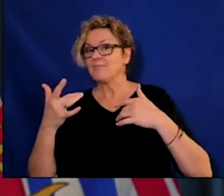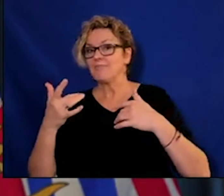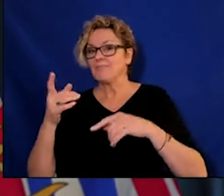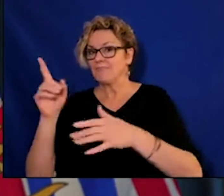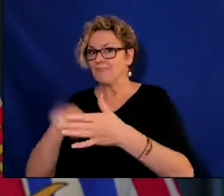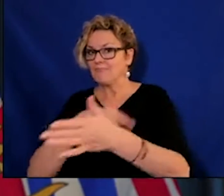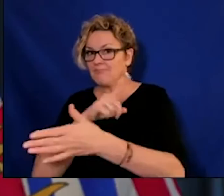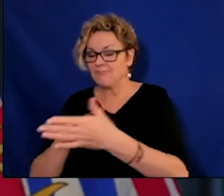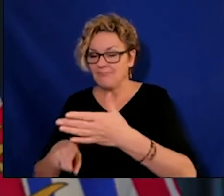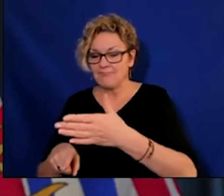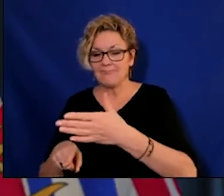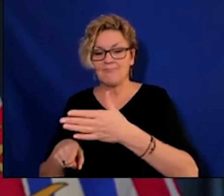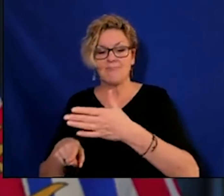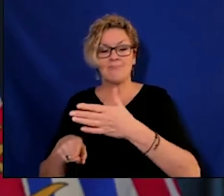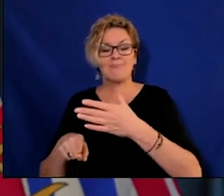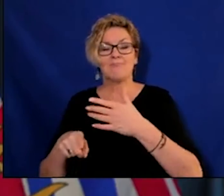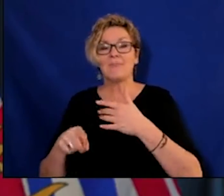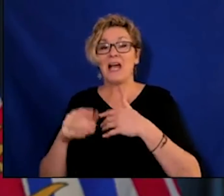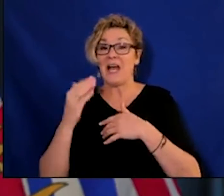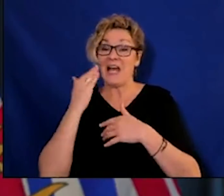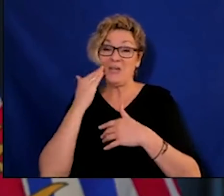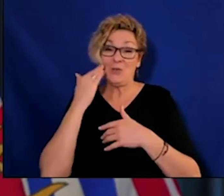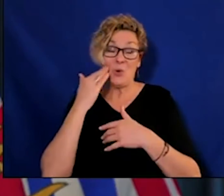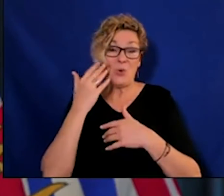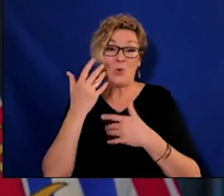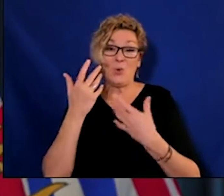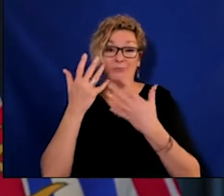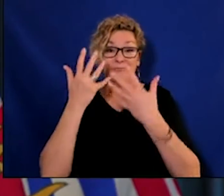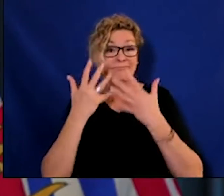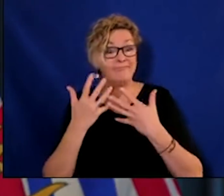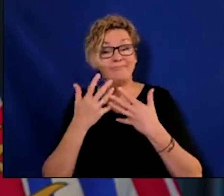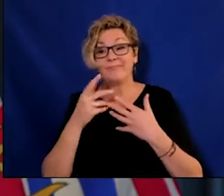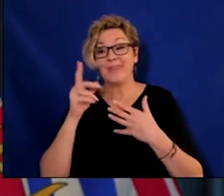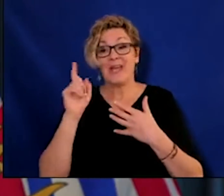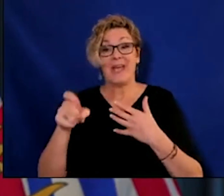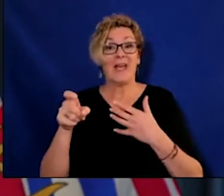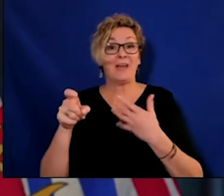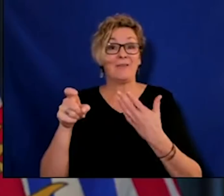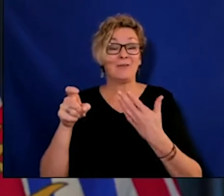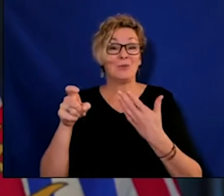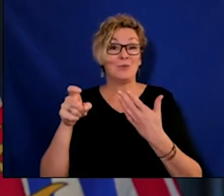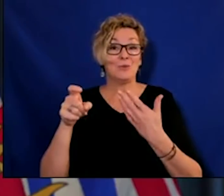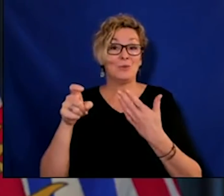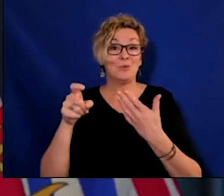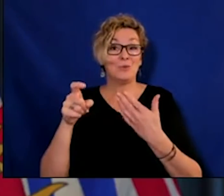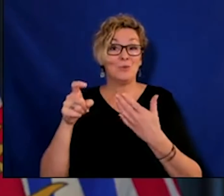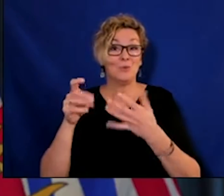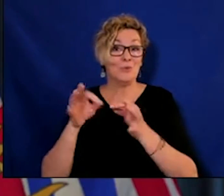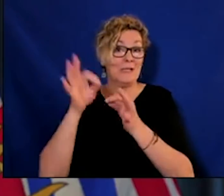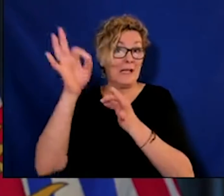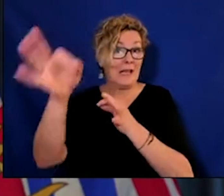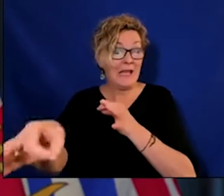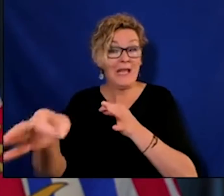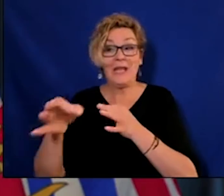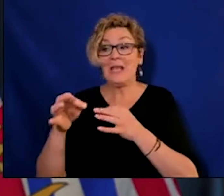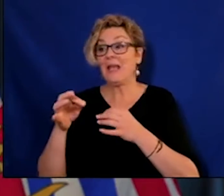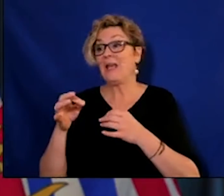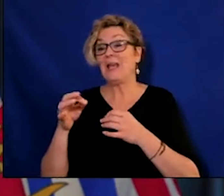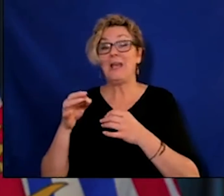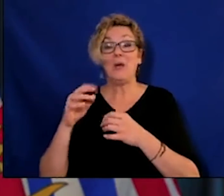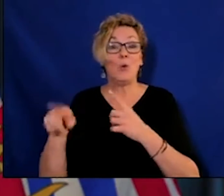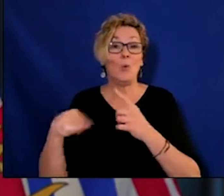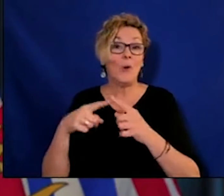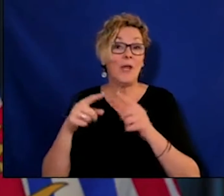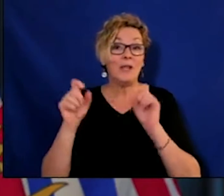I know this has meant delaying the opening of some very great and well thought out seasonal events like